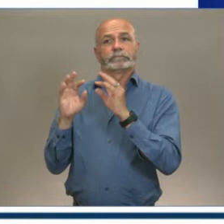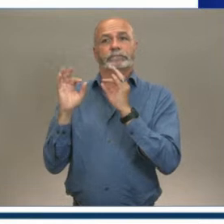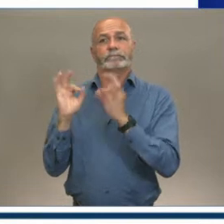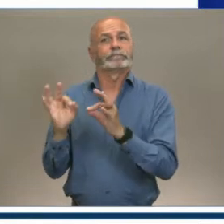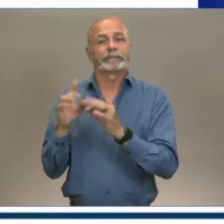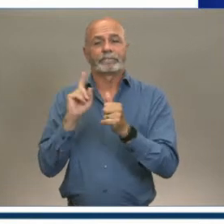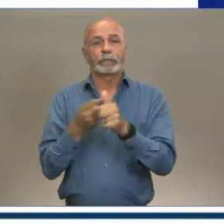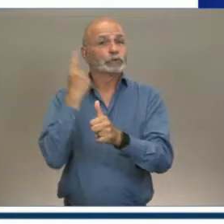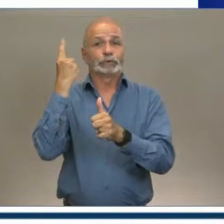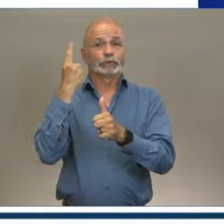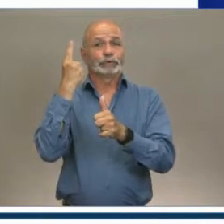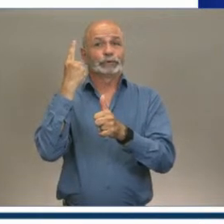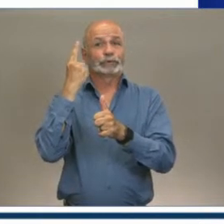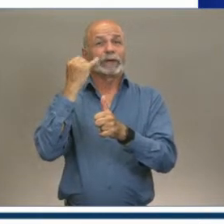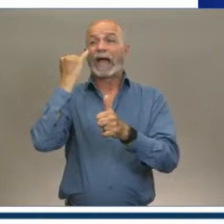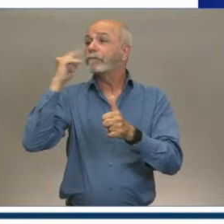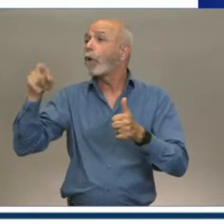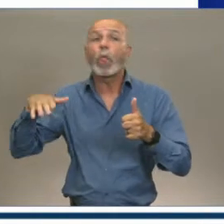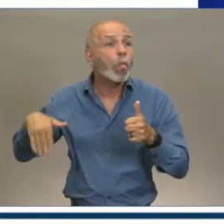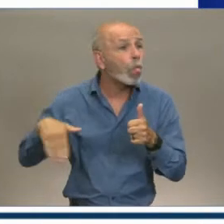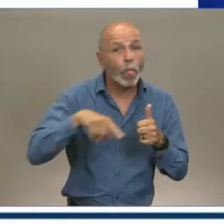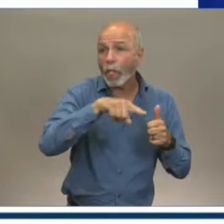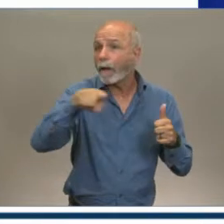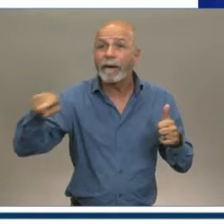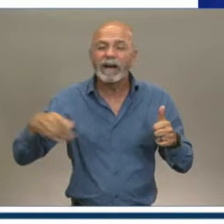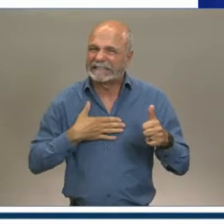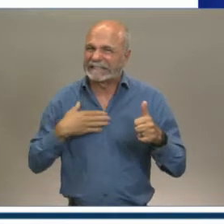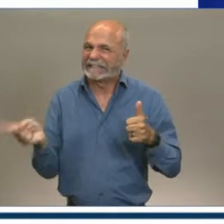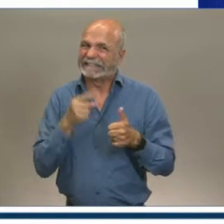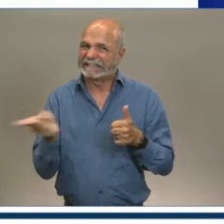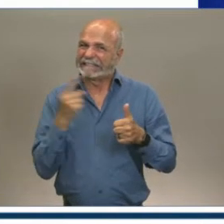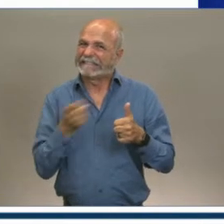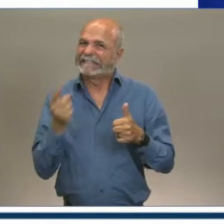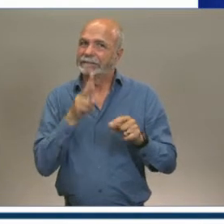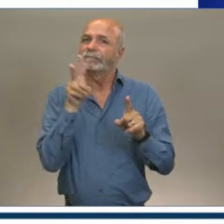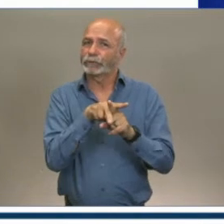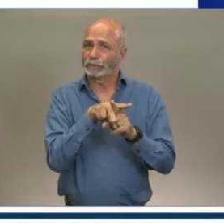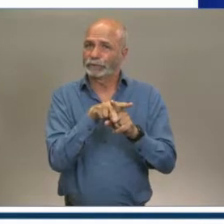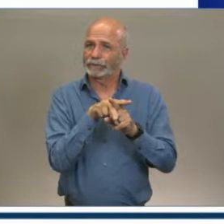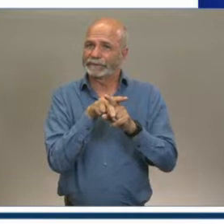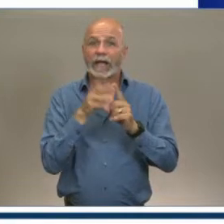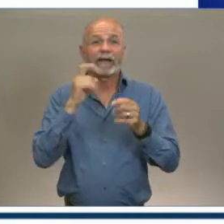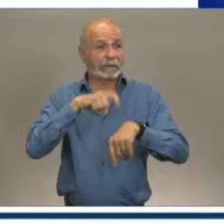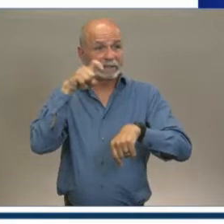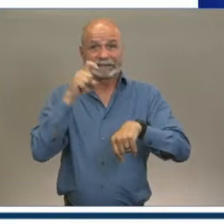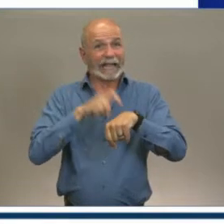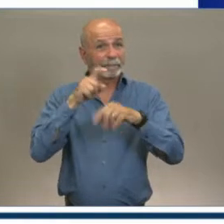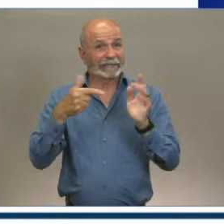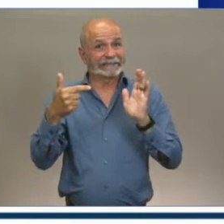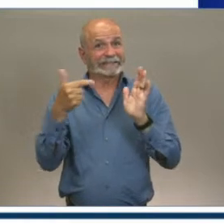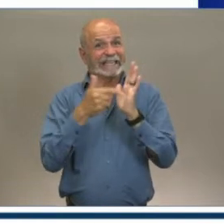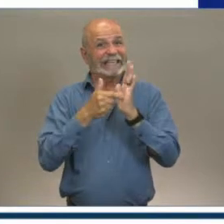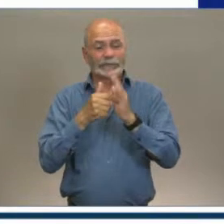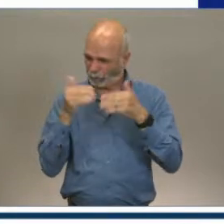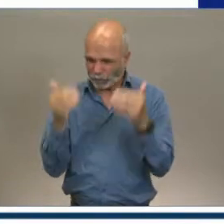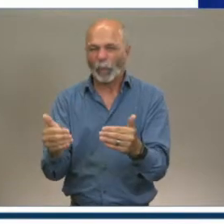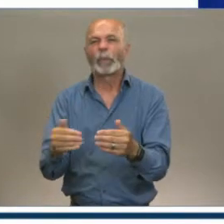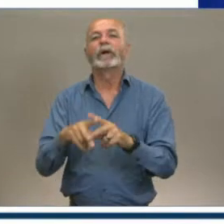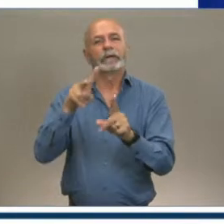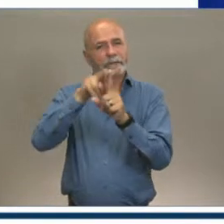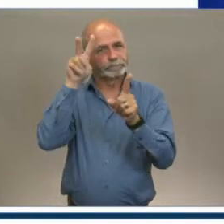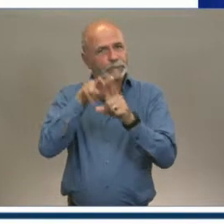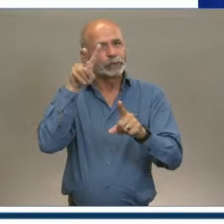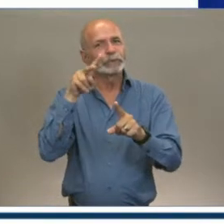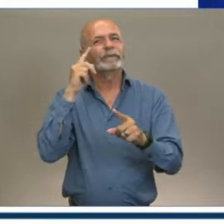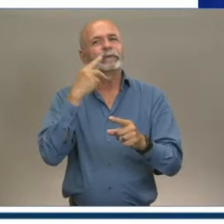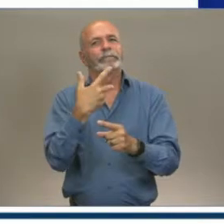haven't had your first shot, please book one, and please book your second shot when you're scheduled to do so. It wasn't that long ago that we were looking